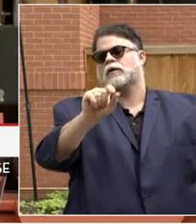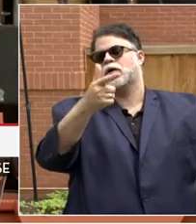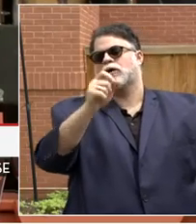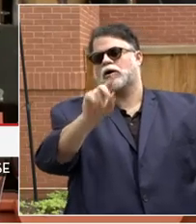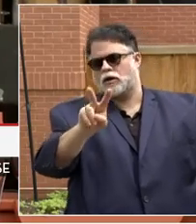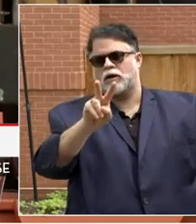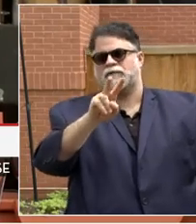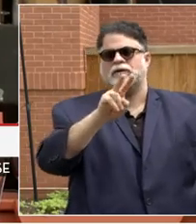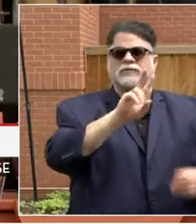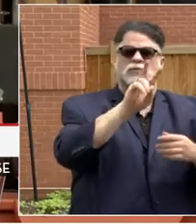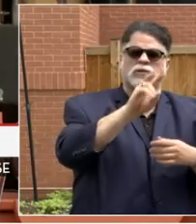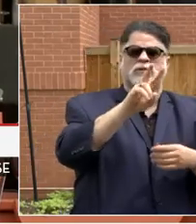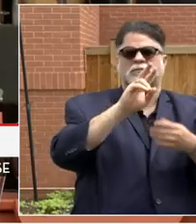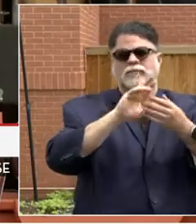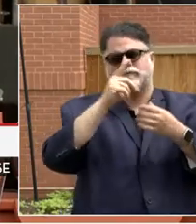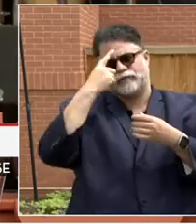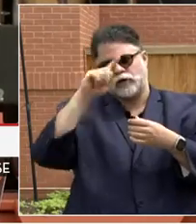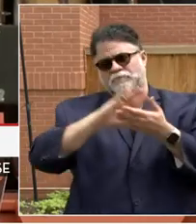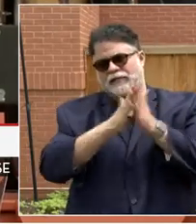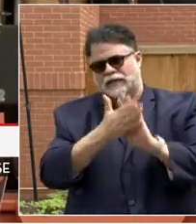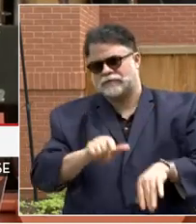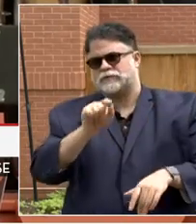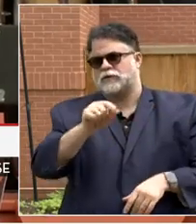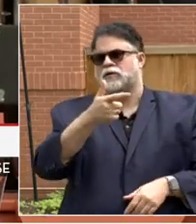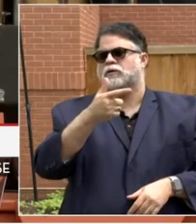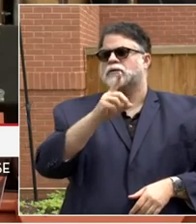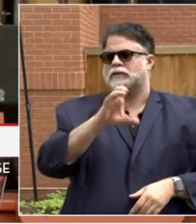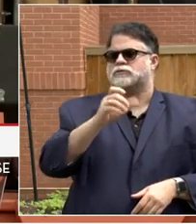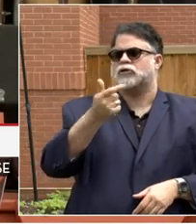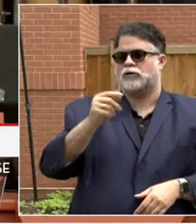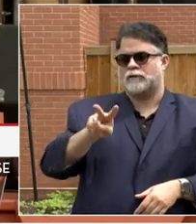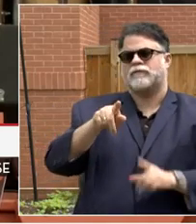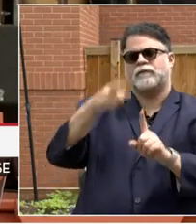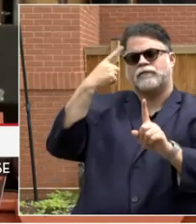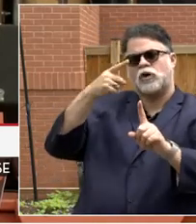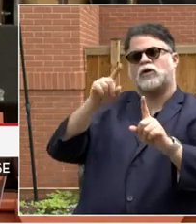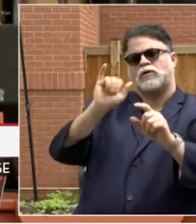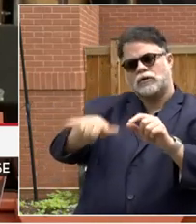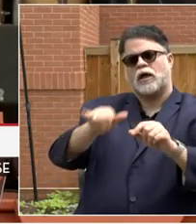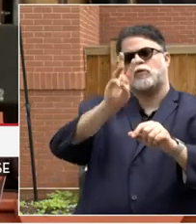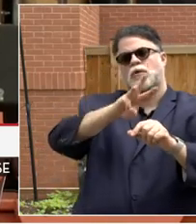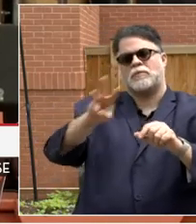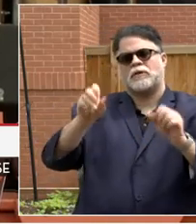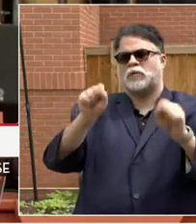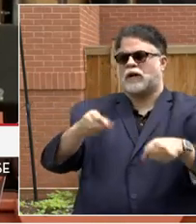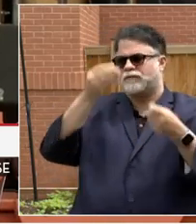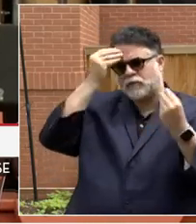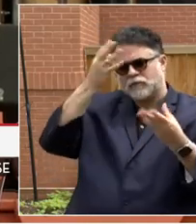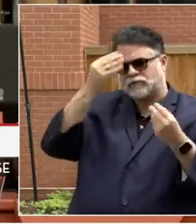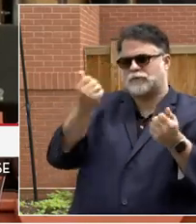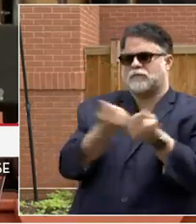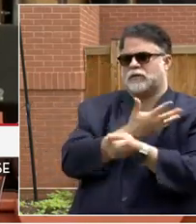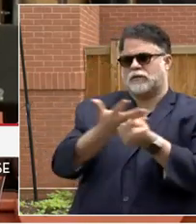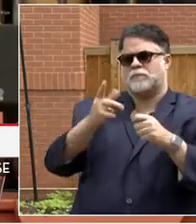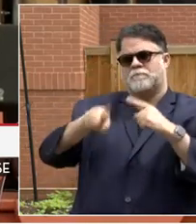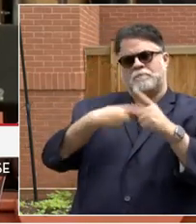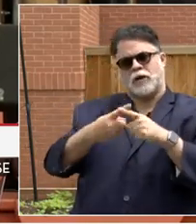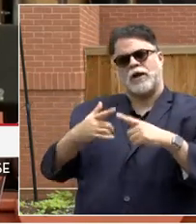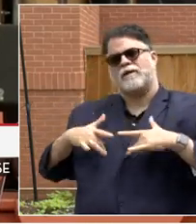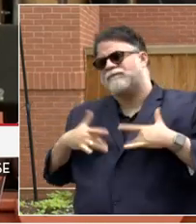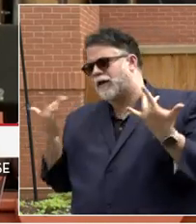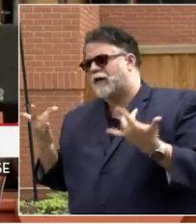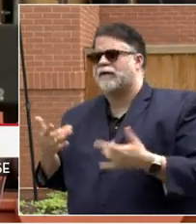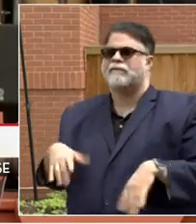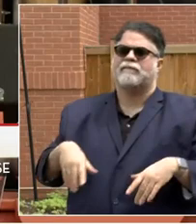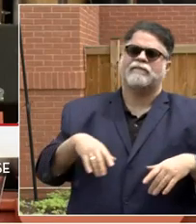202forpeace.dc.gov. We will be focused on events all month. We want you to go to an event, but more than that, we want you to